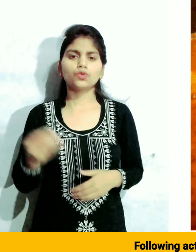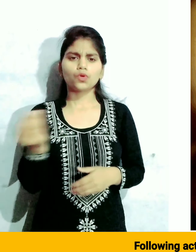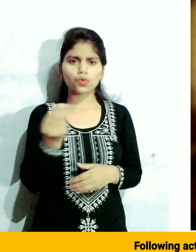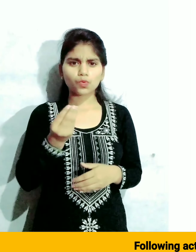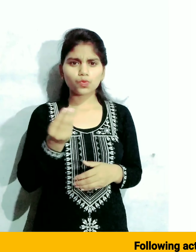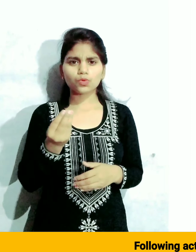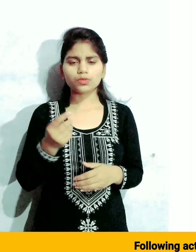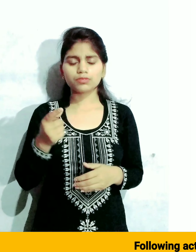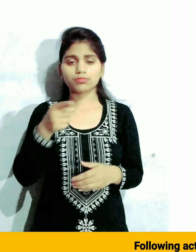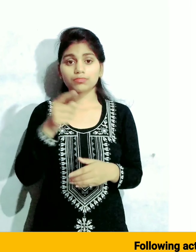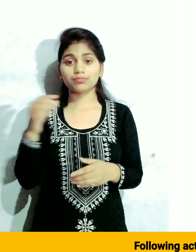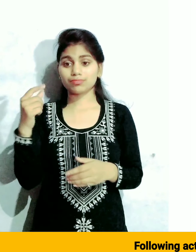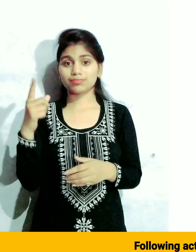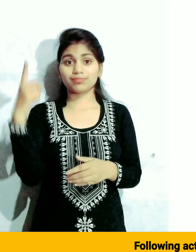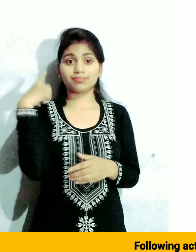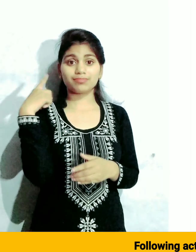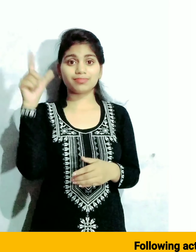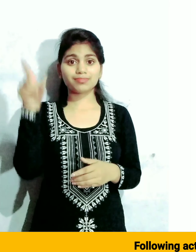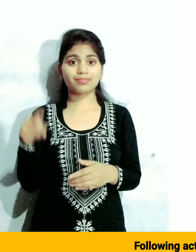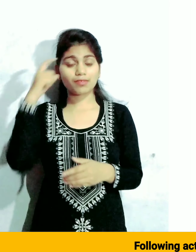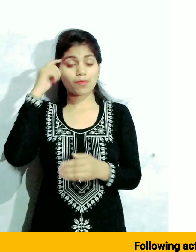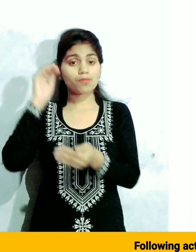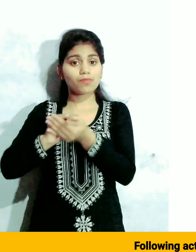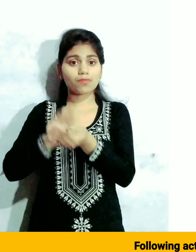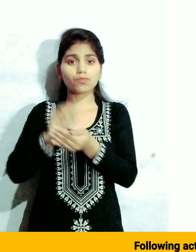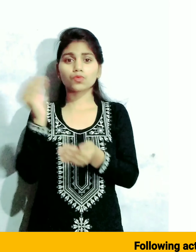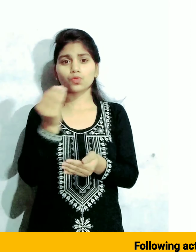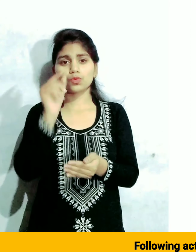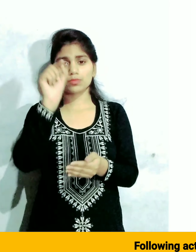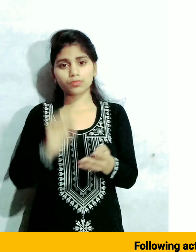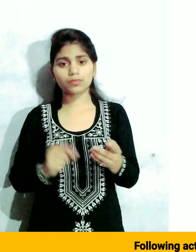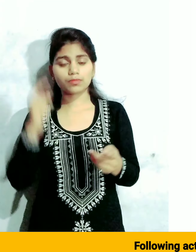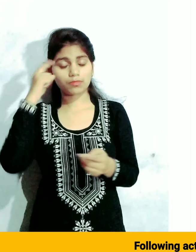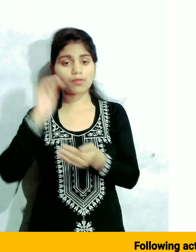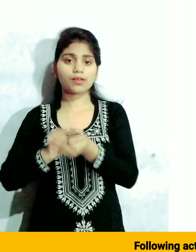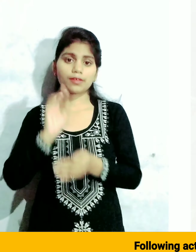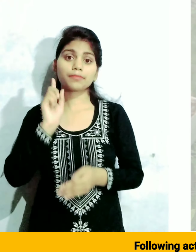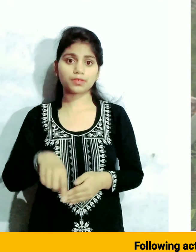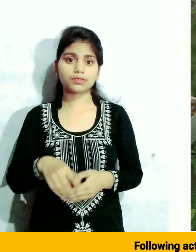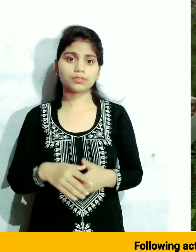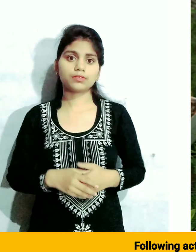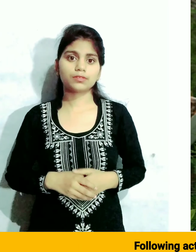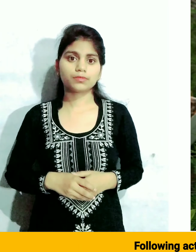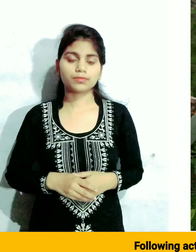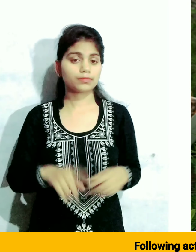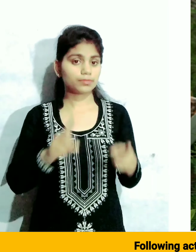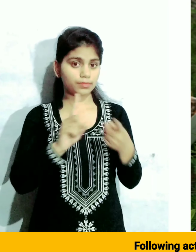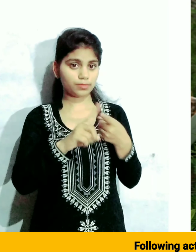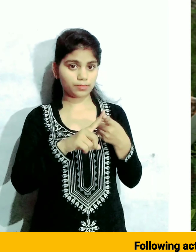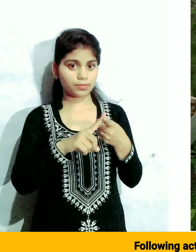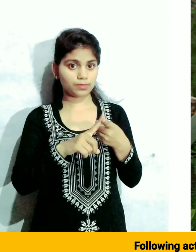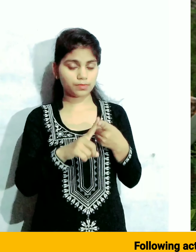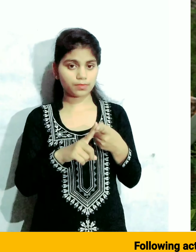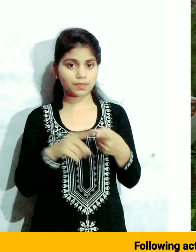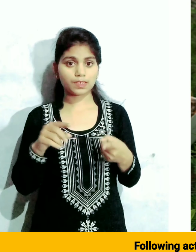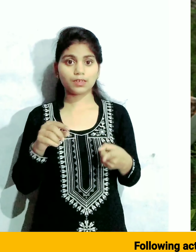Following activities are undertaken during colony examination. Number